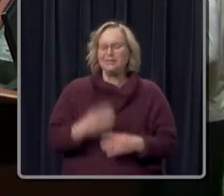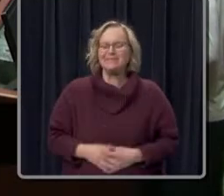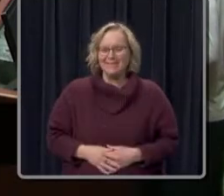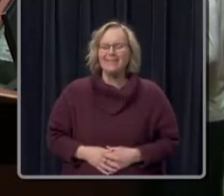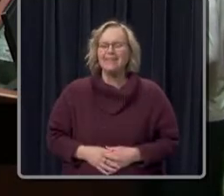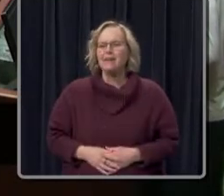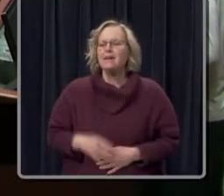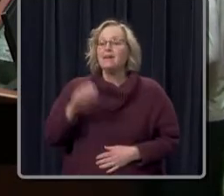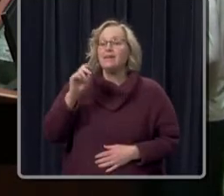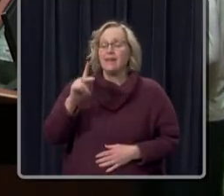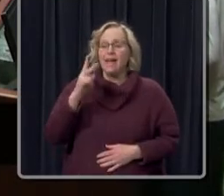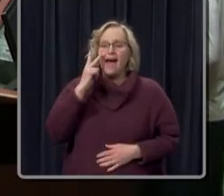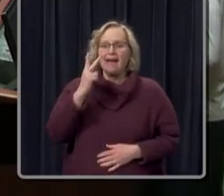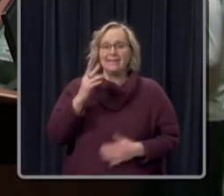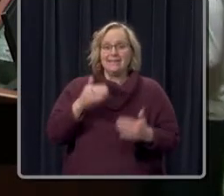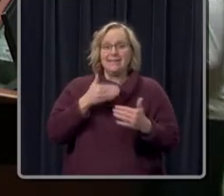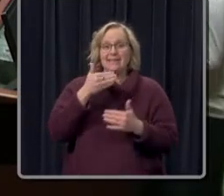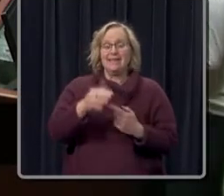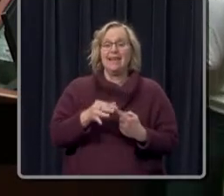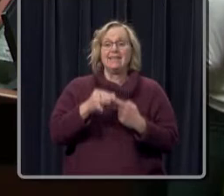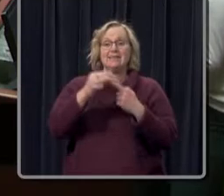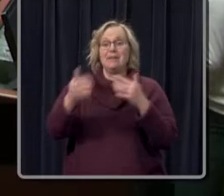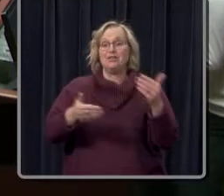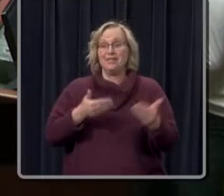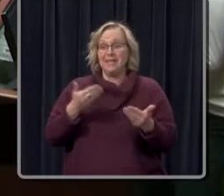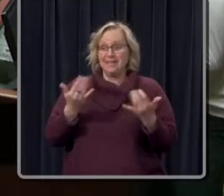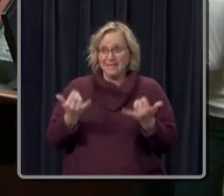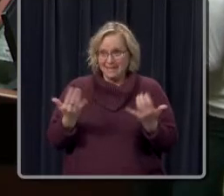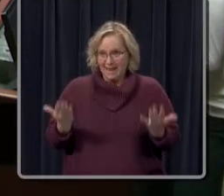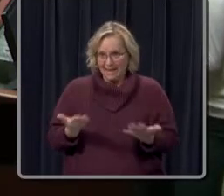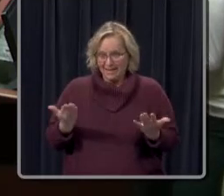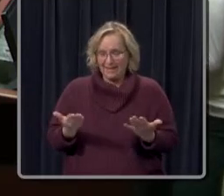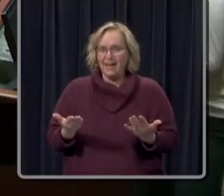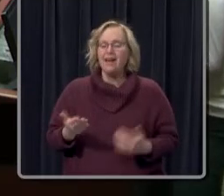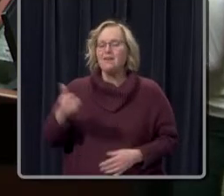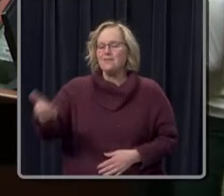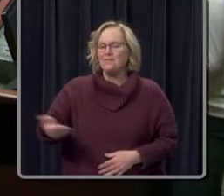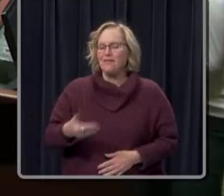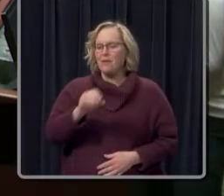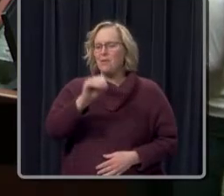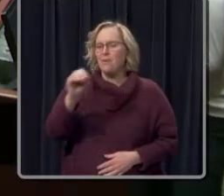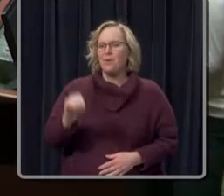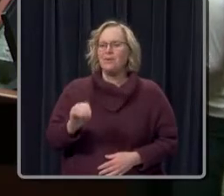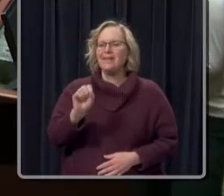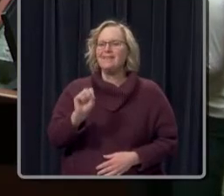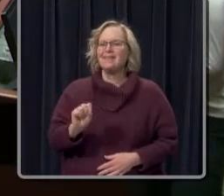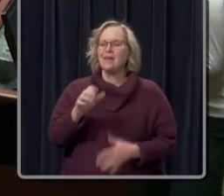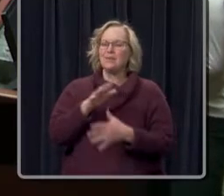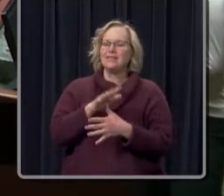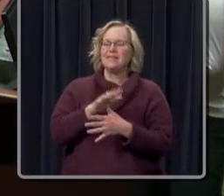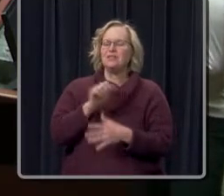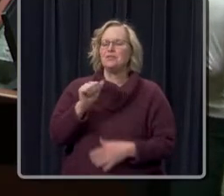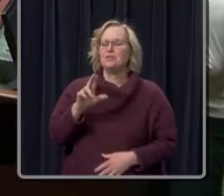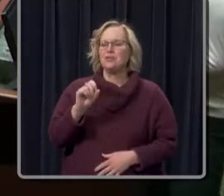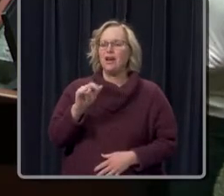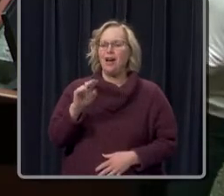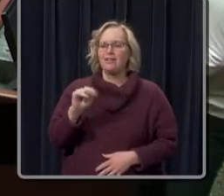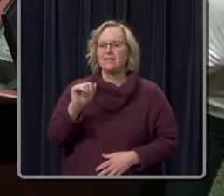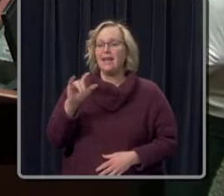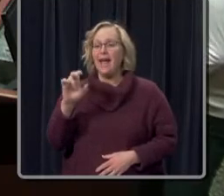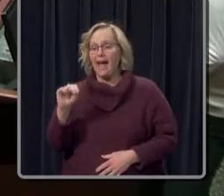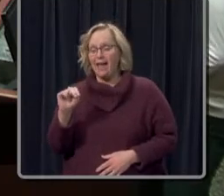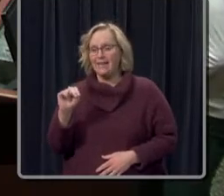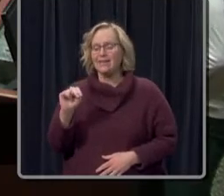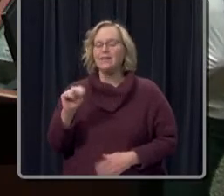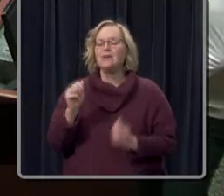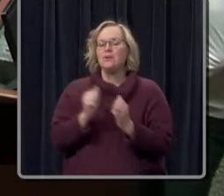Okay, I see our next special guest is here, so I'd like to invite Olathe South senior Austin Allen to the front, along with his